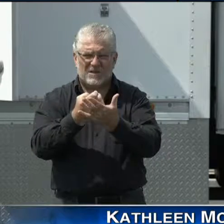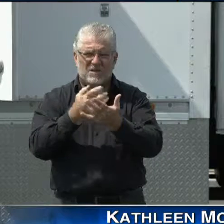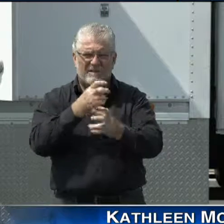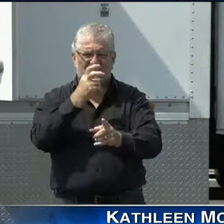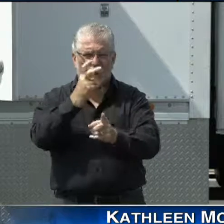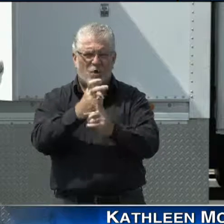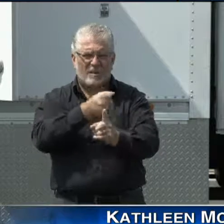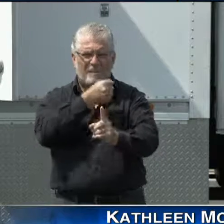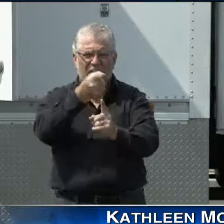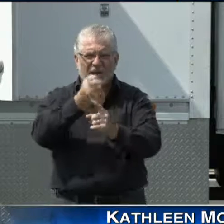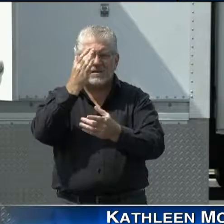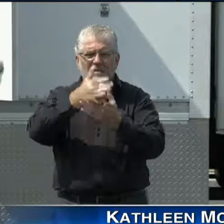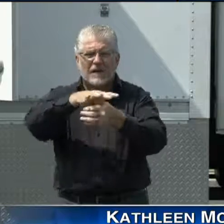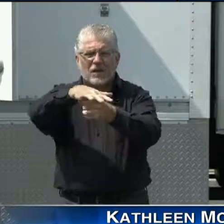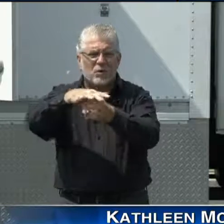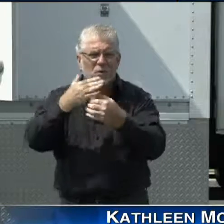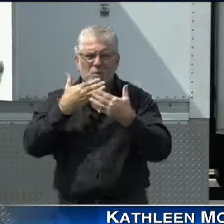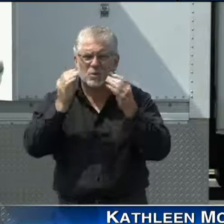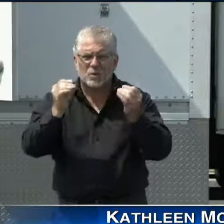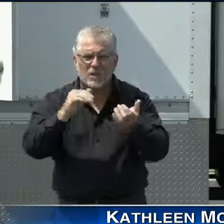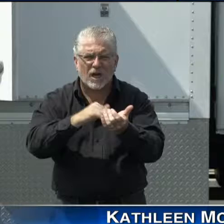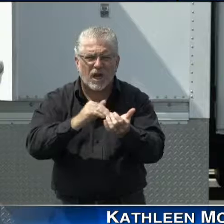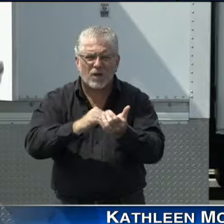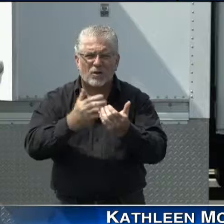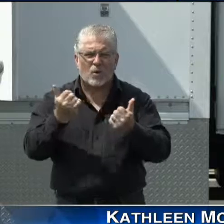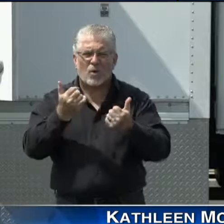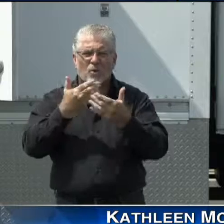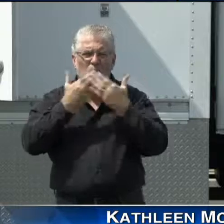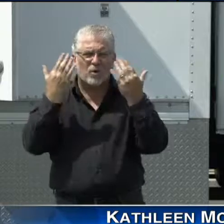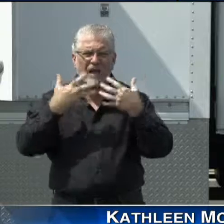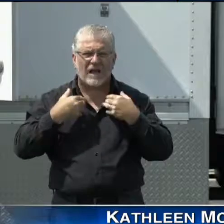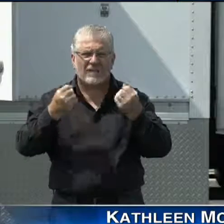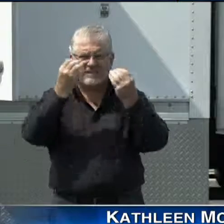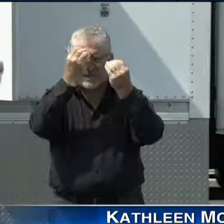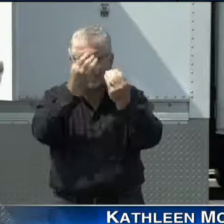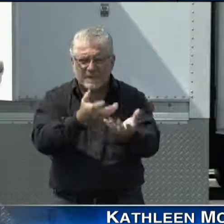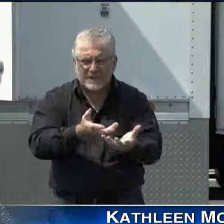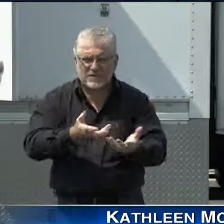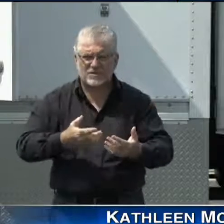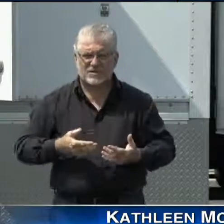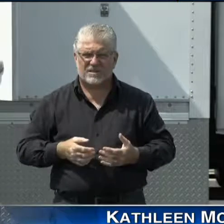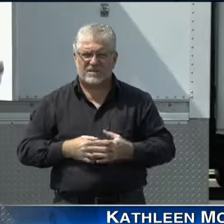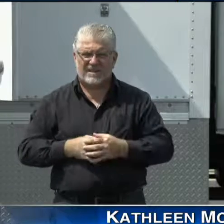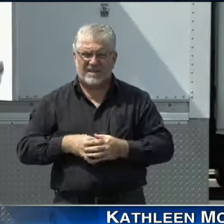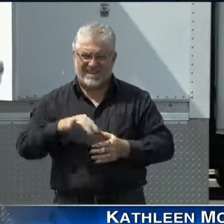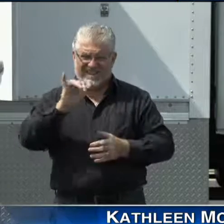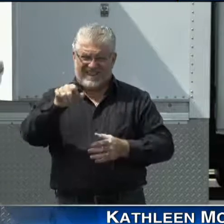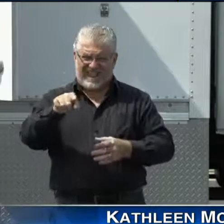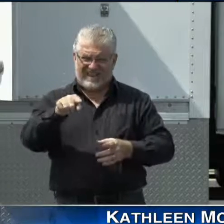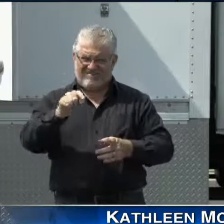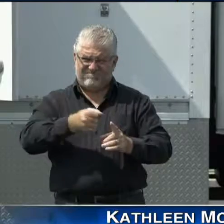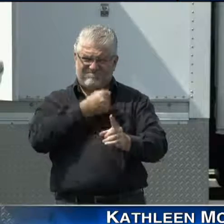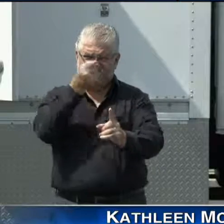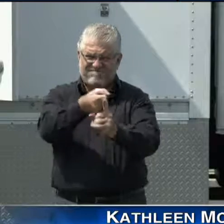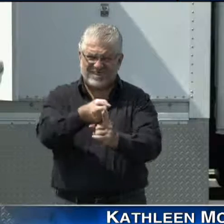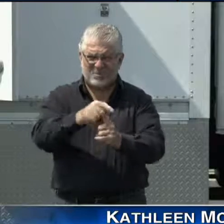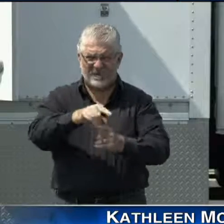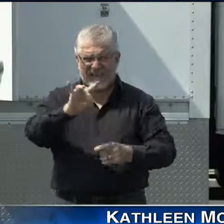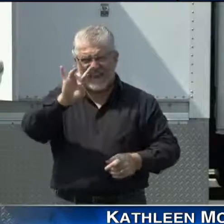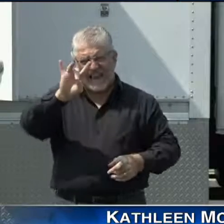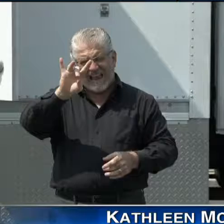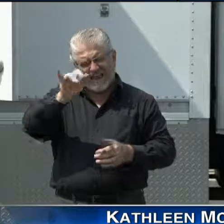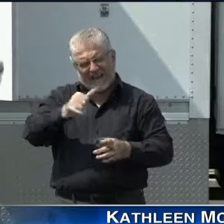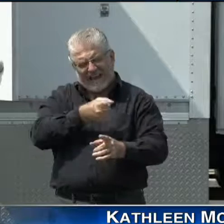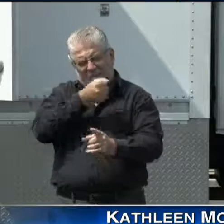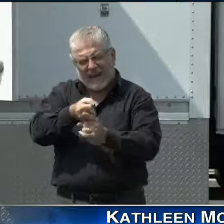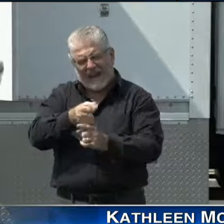health education affects up to 80% of an individual's health outcomes. It's no